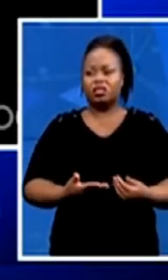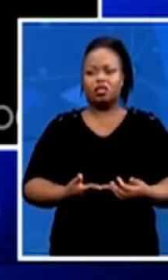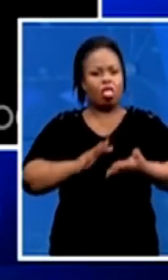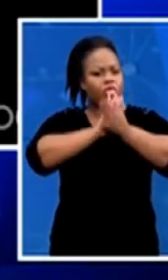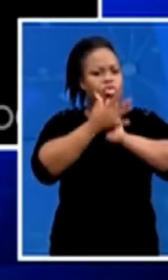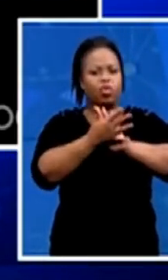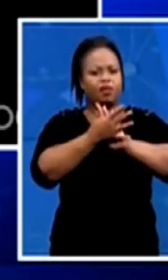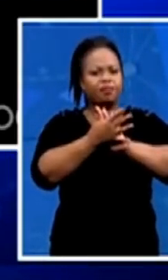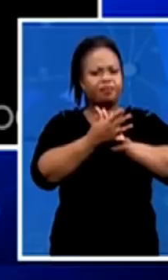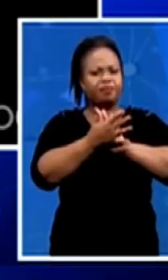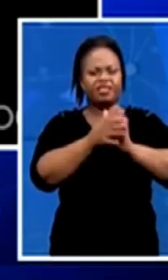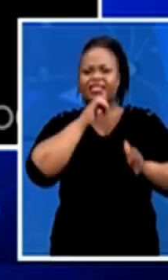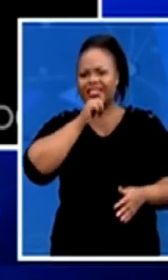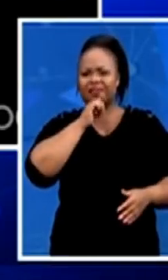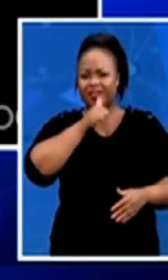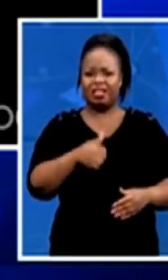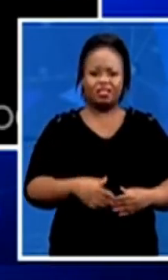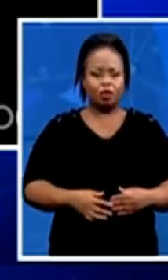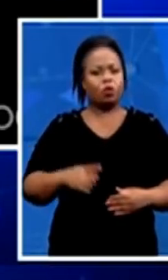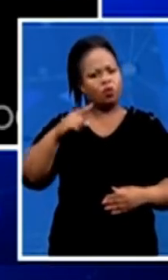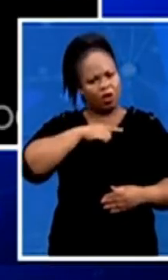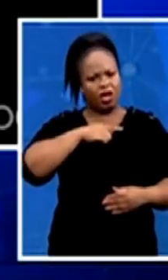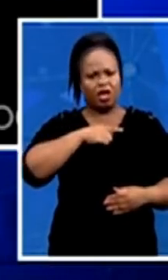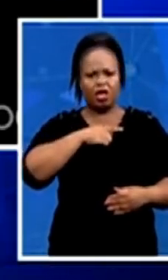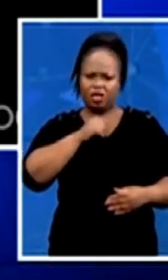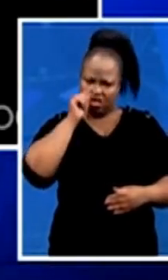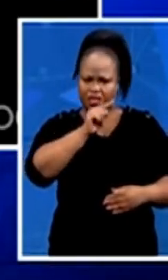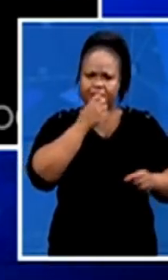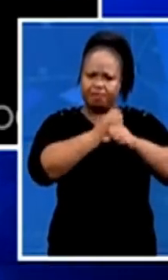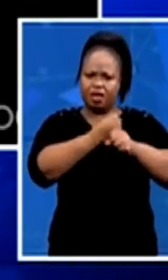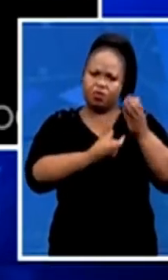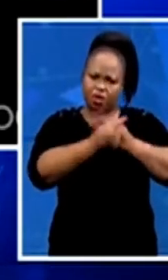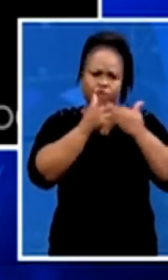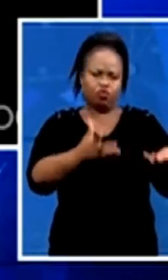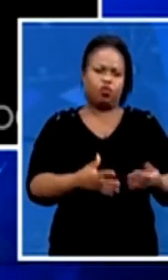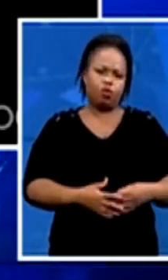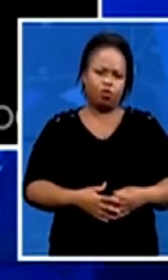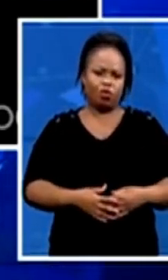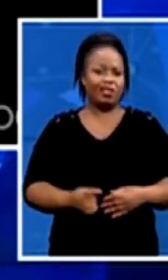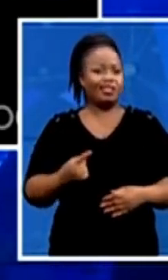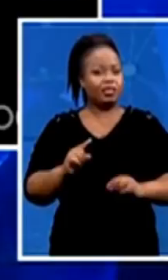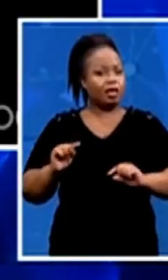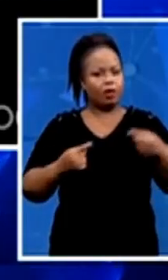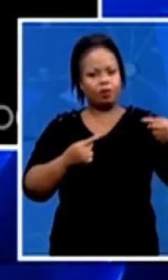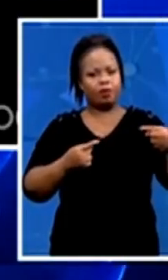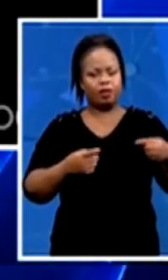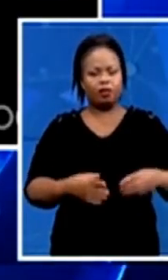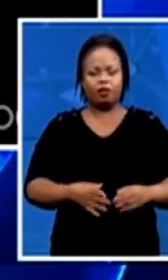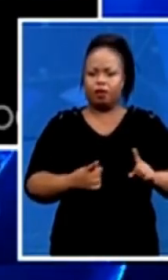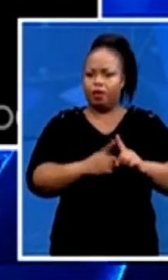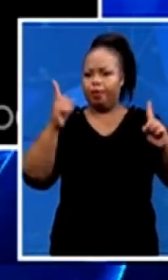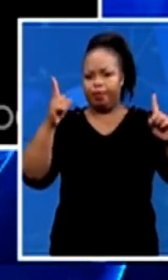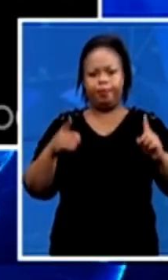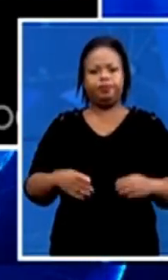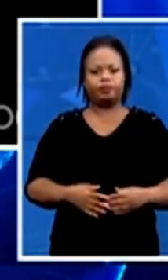he asked for it. This argument misses the point only by the proverbial